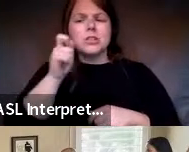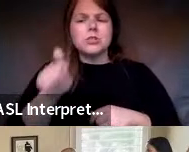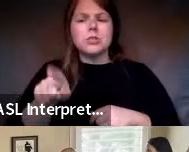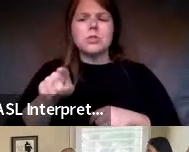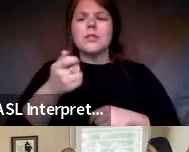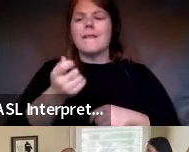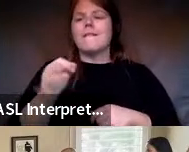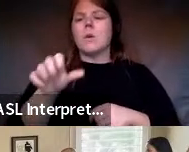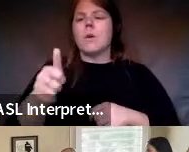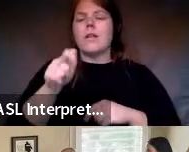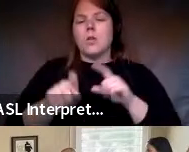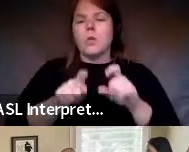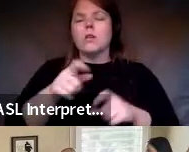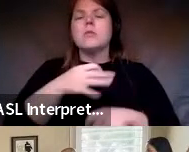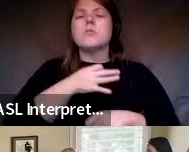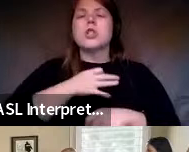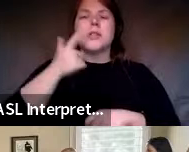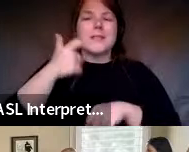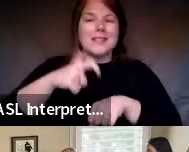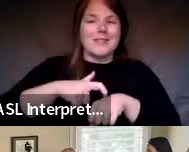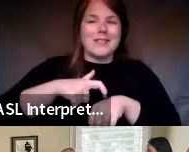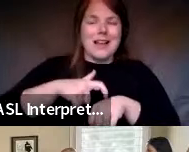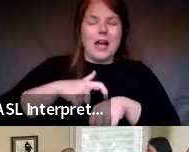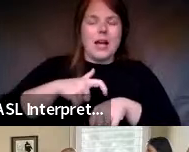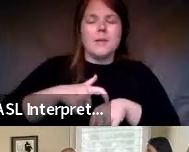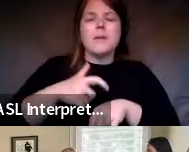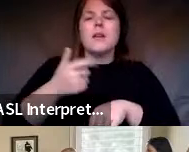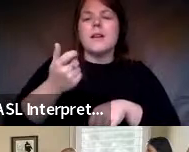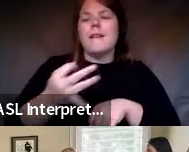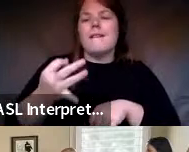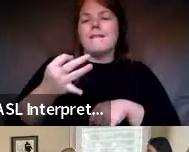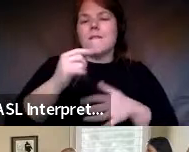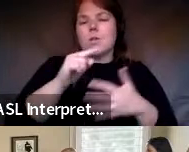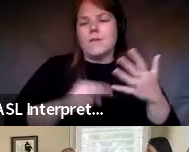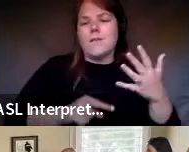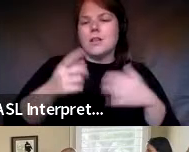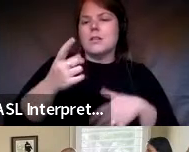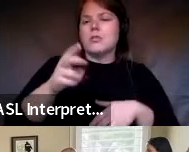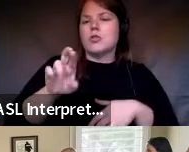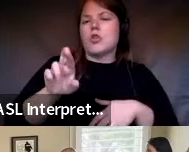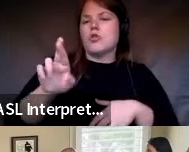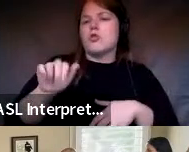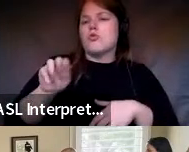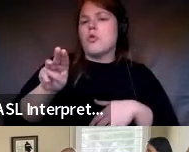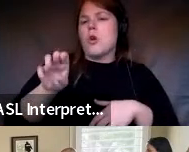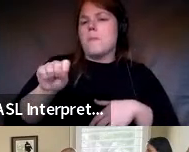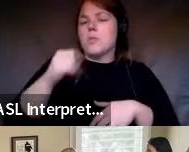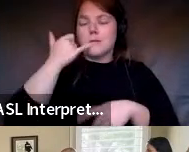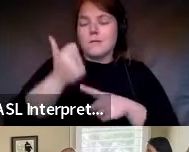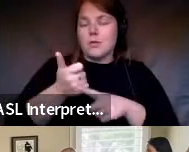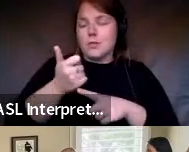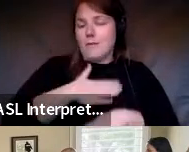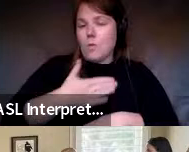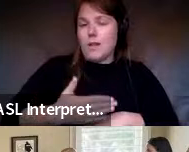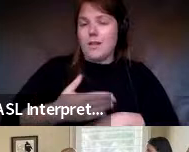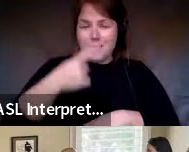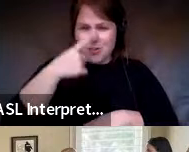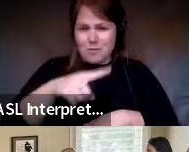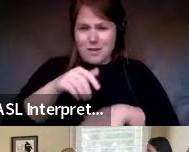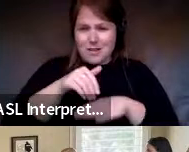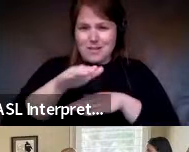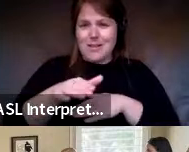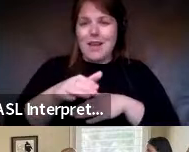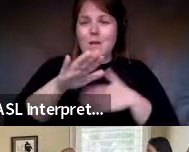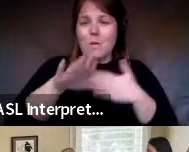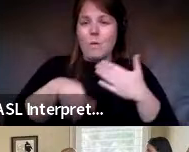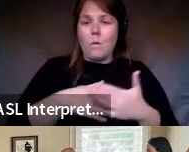other questions. I wonder, for the sake of time, a few of these, Dr. Ramos, and even if you're open to it, we'll just send the remaining